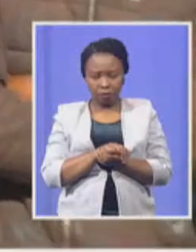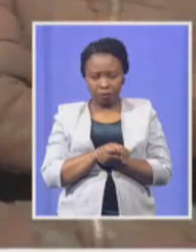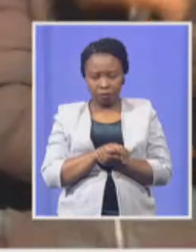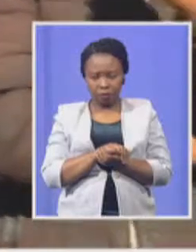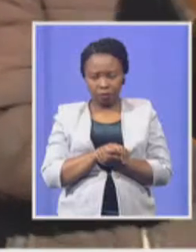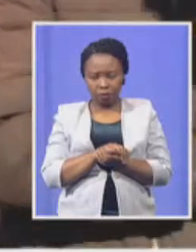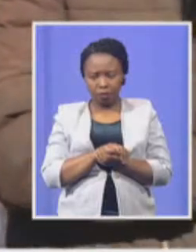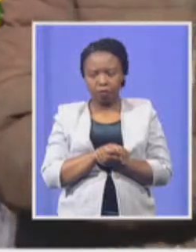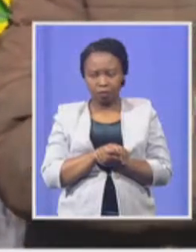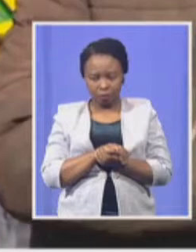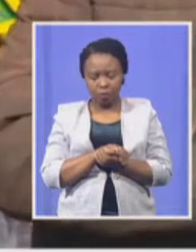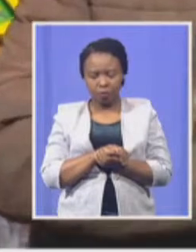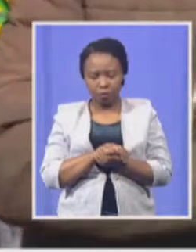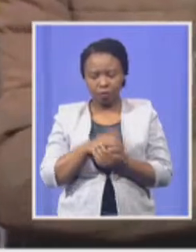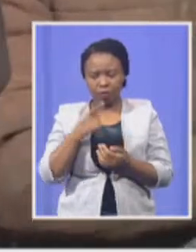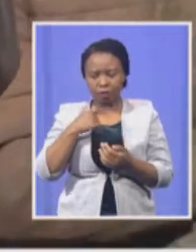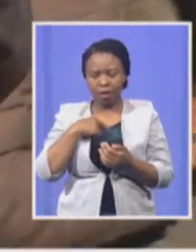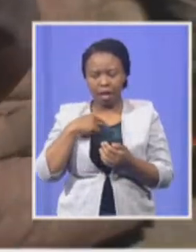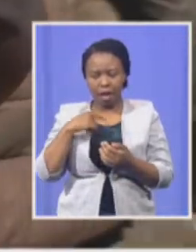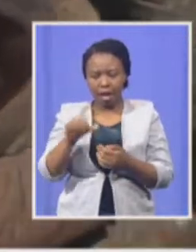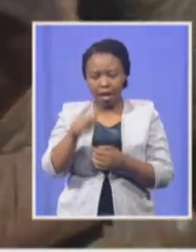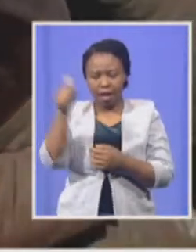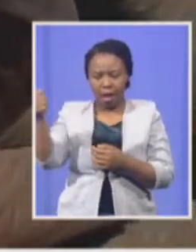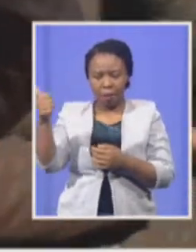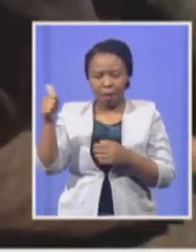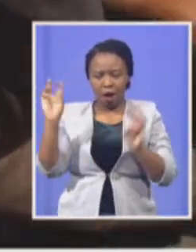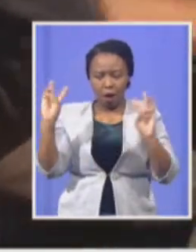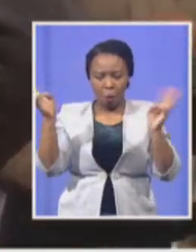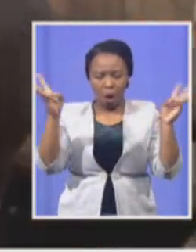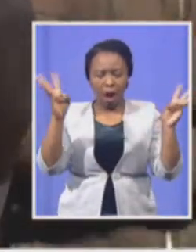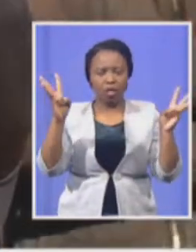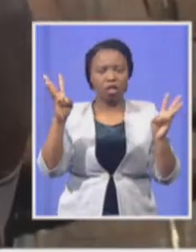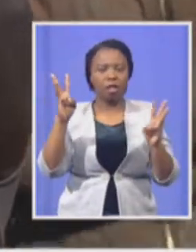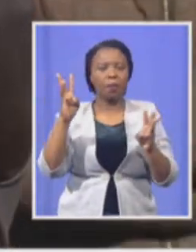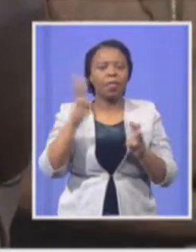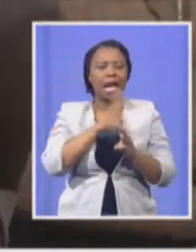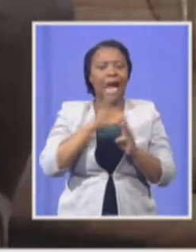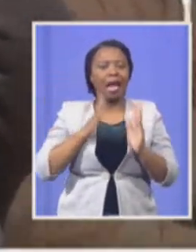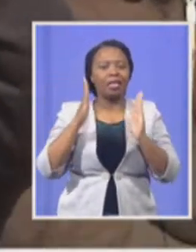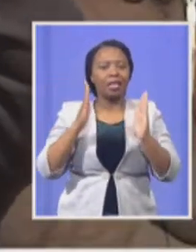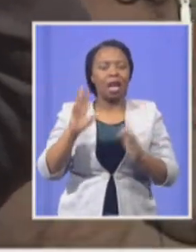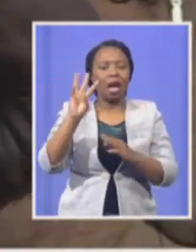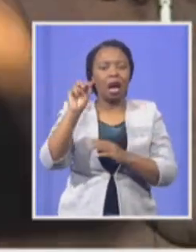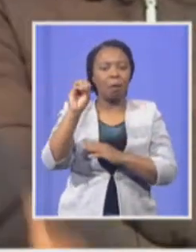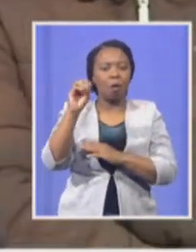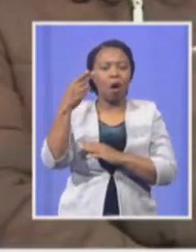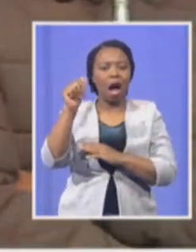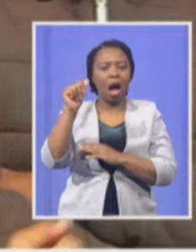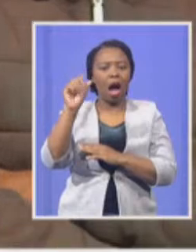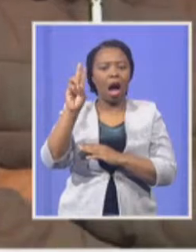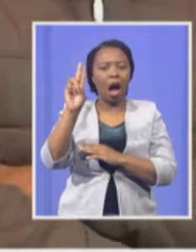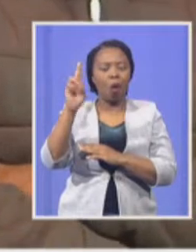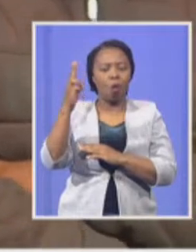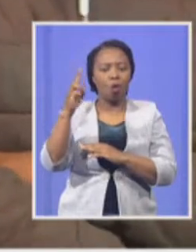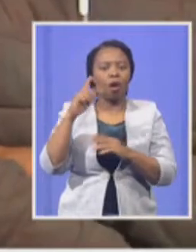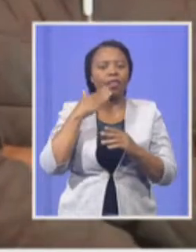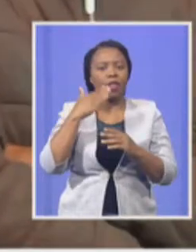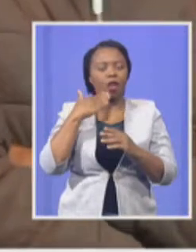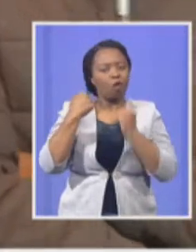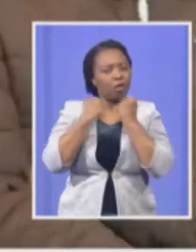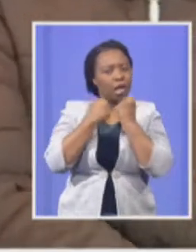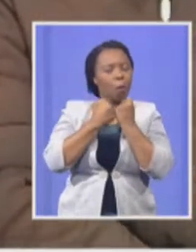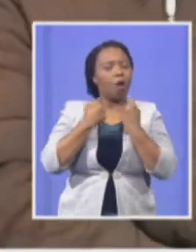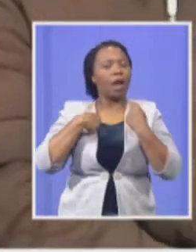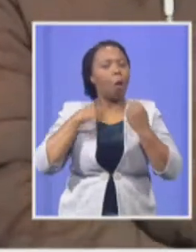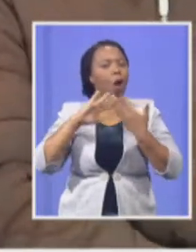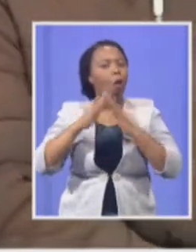From the Neighborhood Watch. Thanks to Councillor Muhau and Councillor Bongani for always being there for Umphakathi wethu whenever